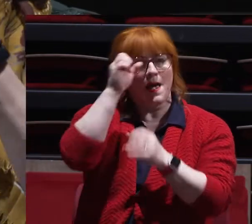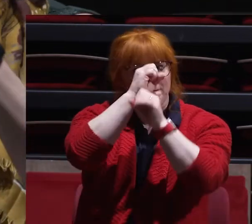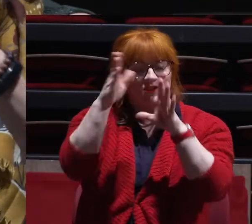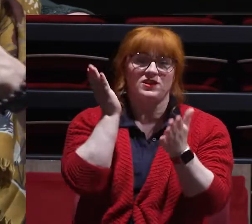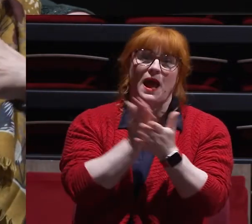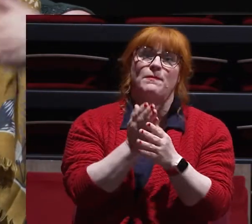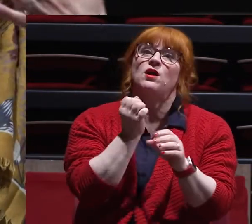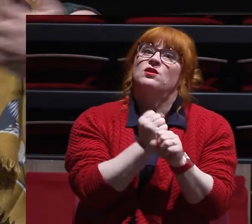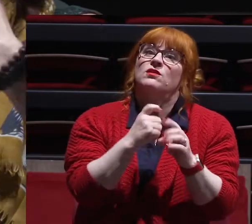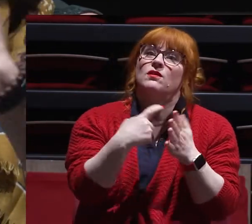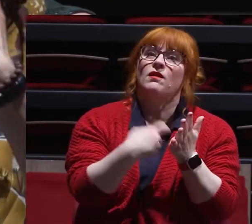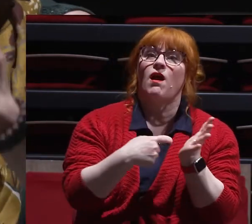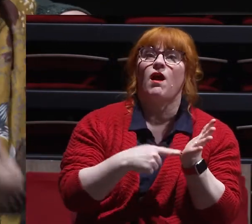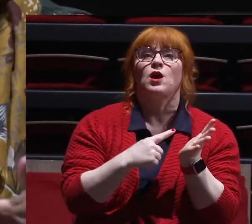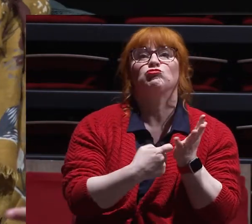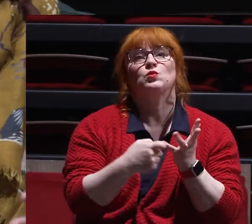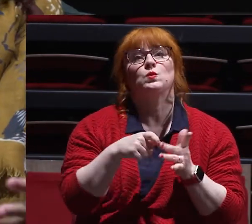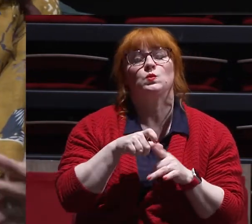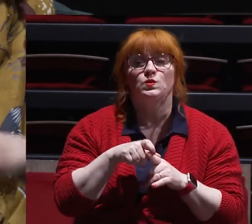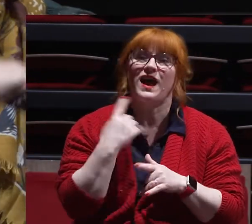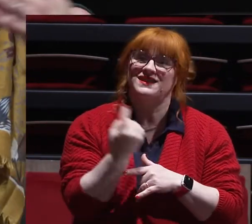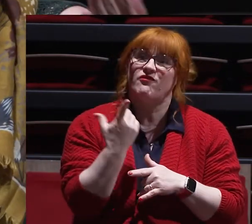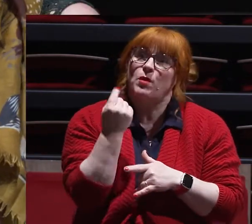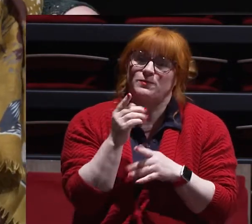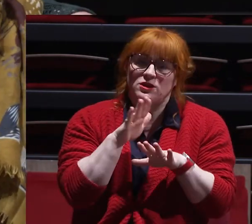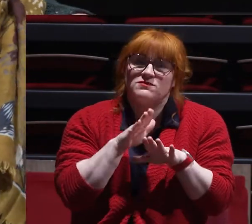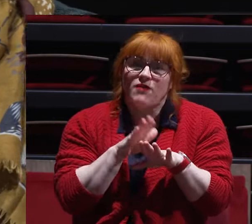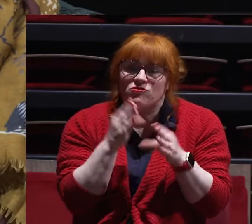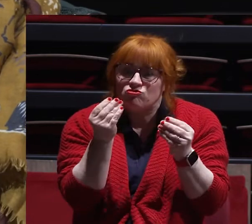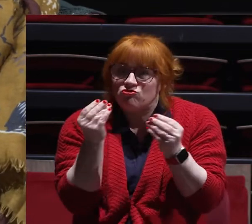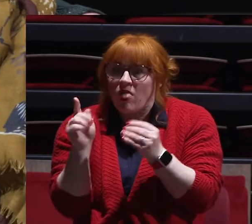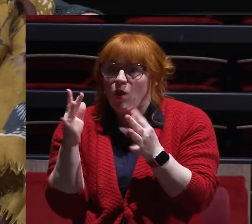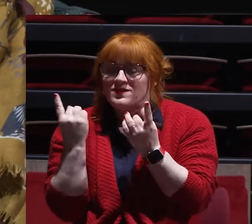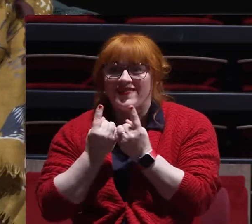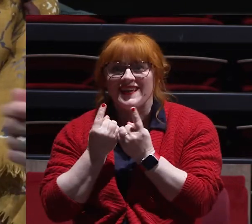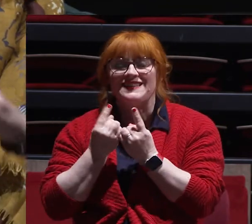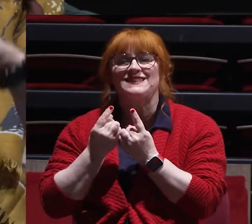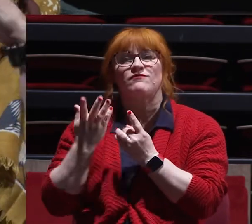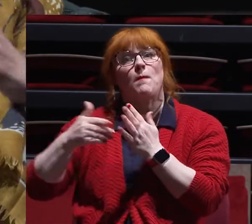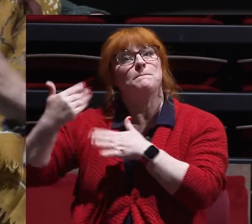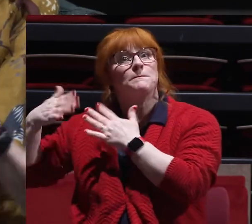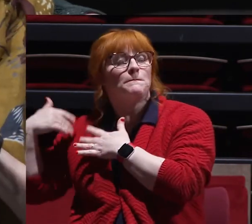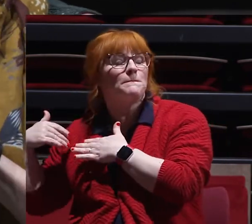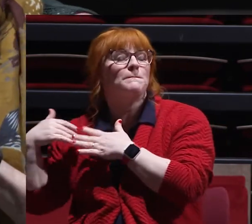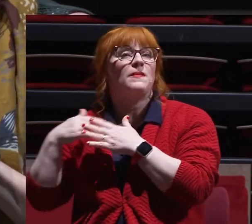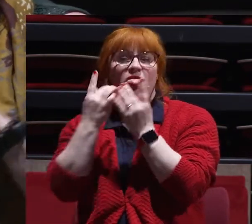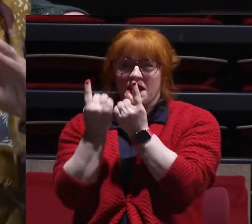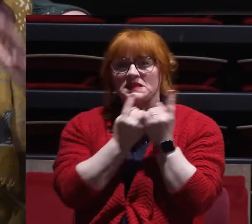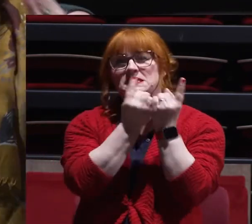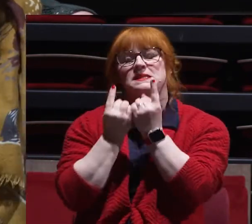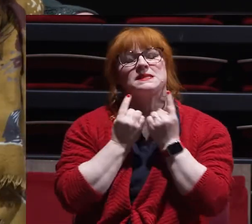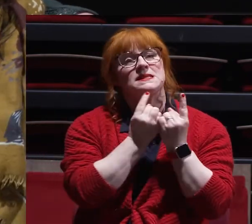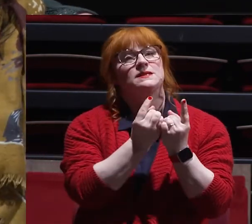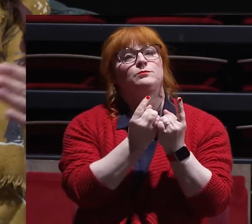those are pieces that Gertrude would possibly have been in contact with. She's the person who set up the museum in the first place. And this amazing archaeologist